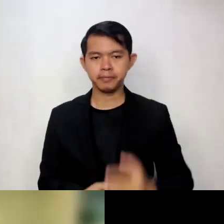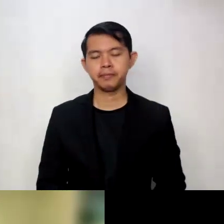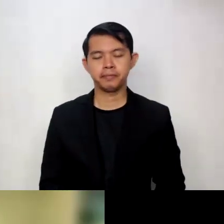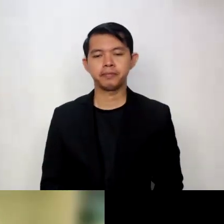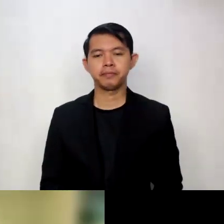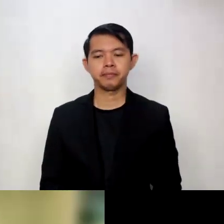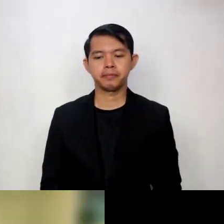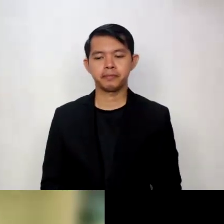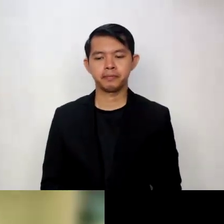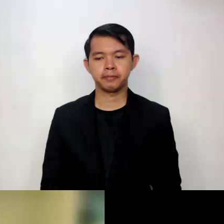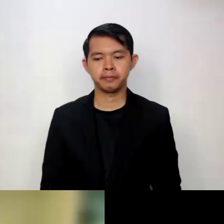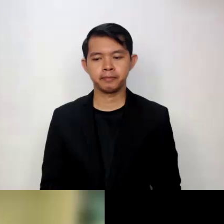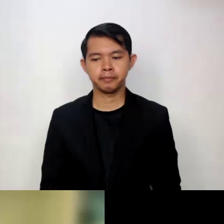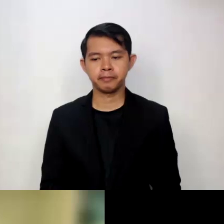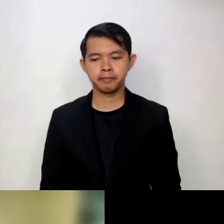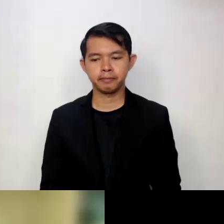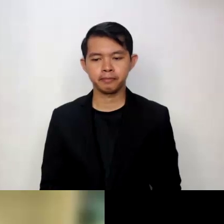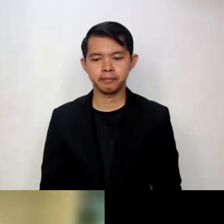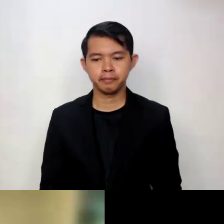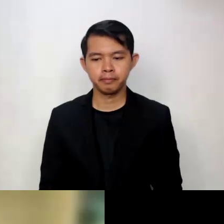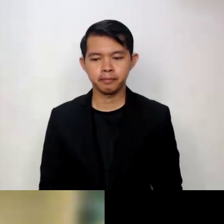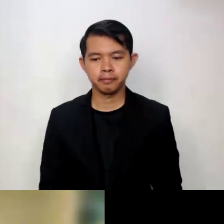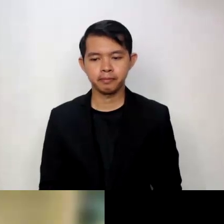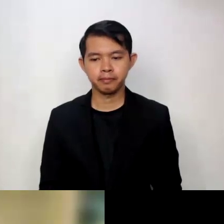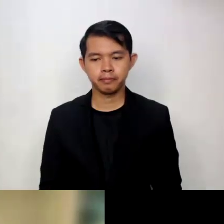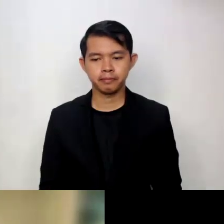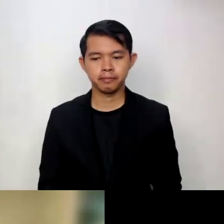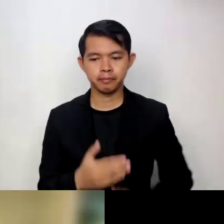Thank you. Doc Nikki.